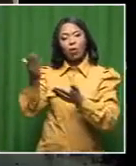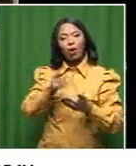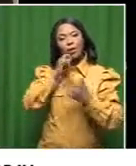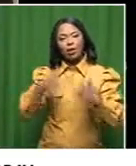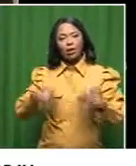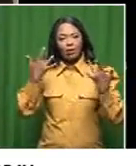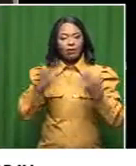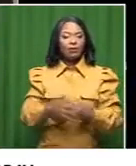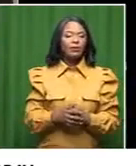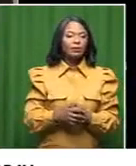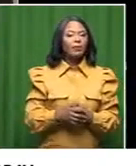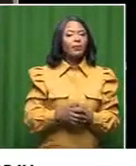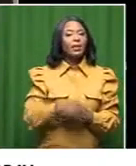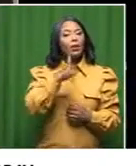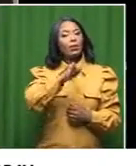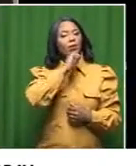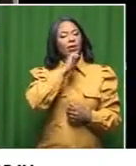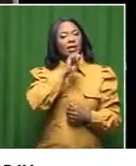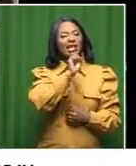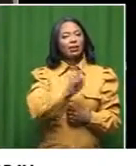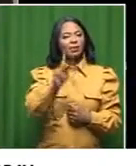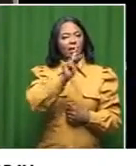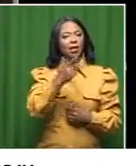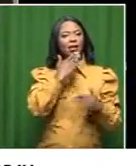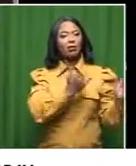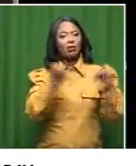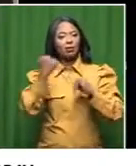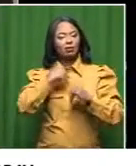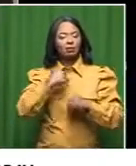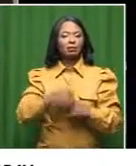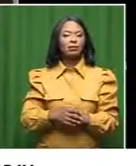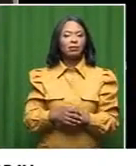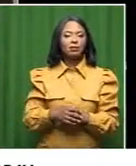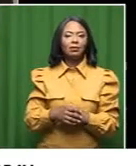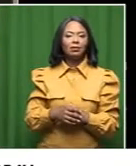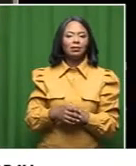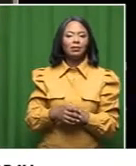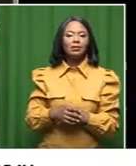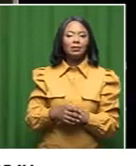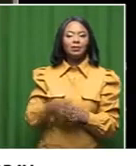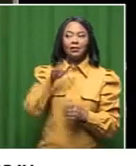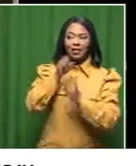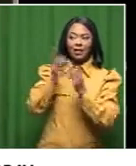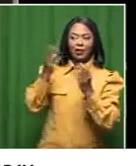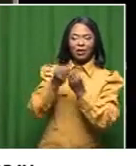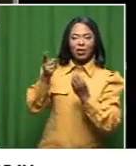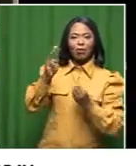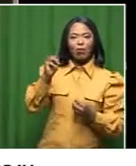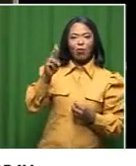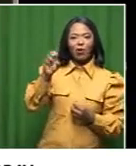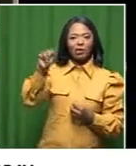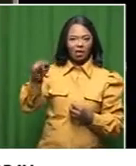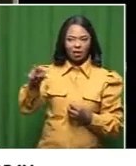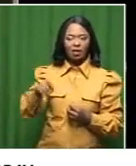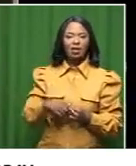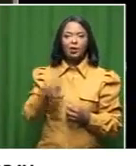Thank you. Good morning, Sakina. Thank you for having me. Let me start with you, Musa. You say that if the South African